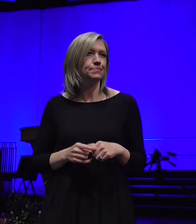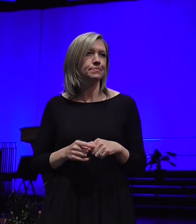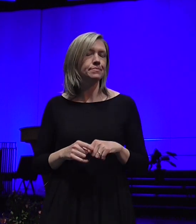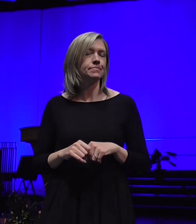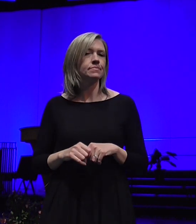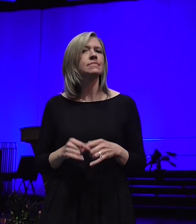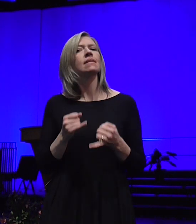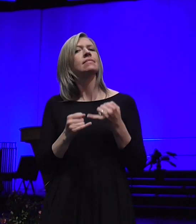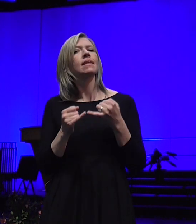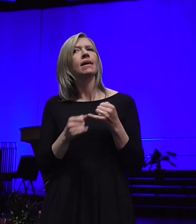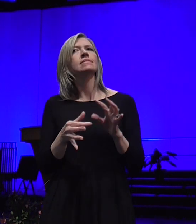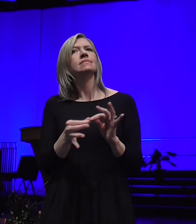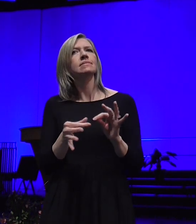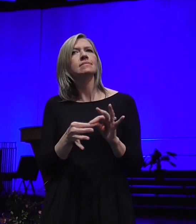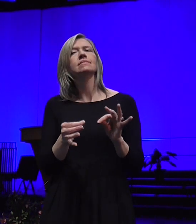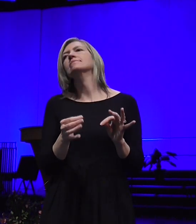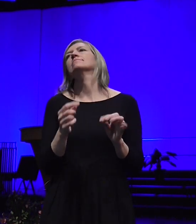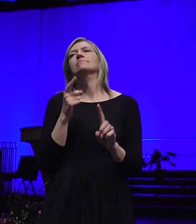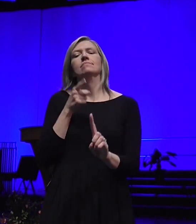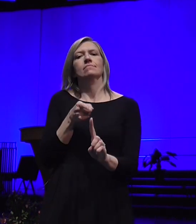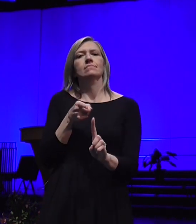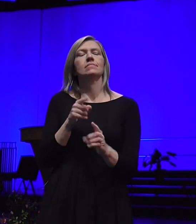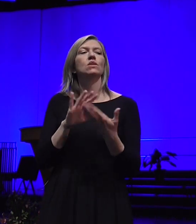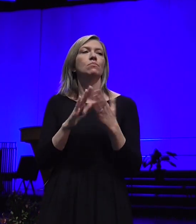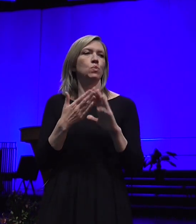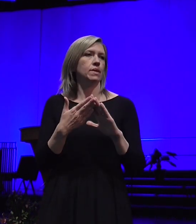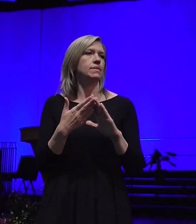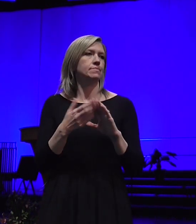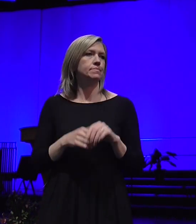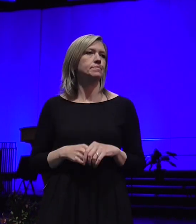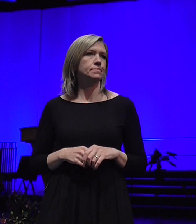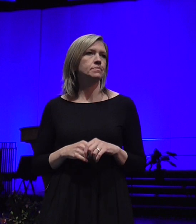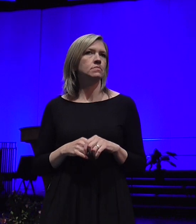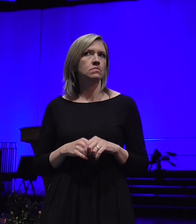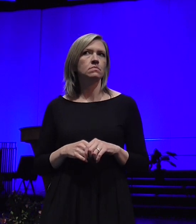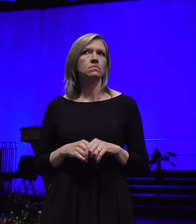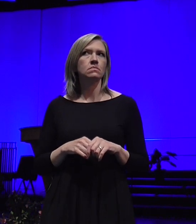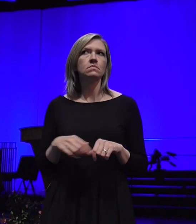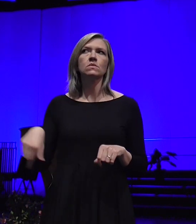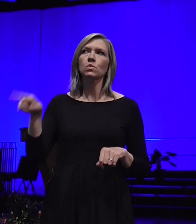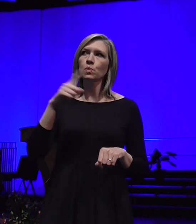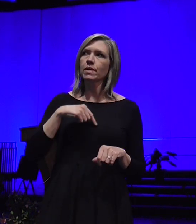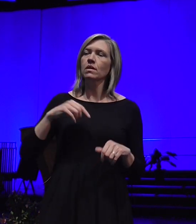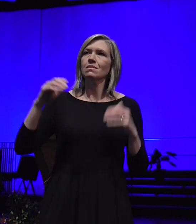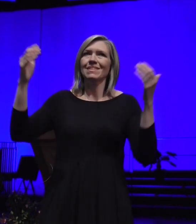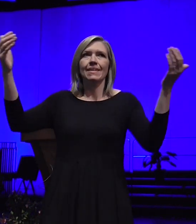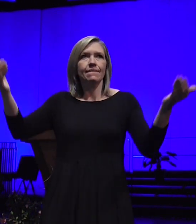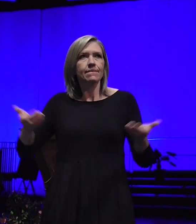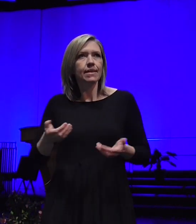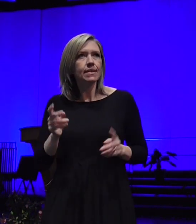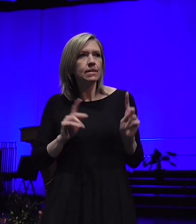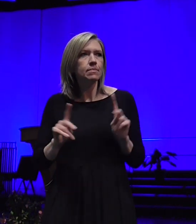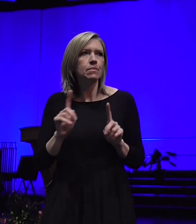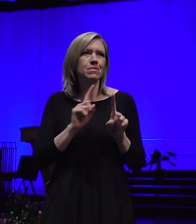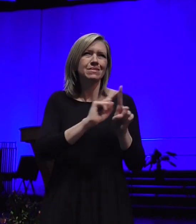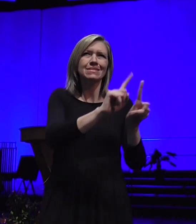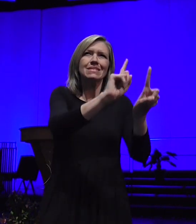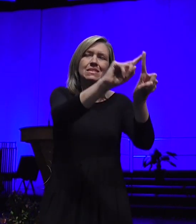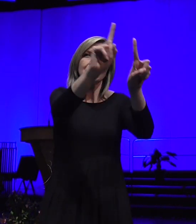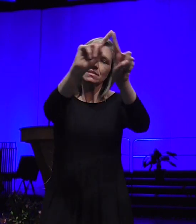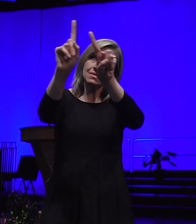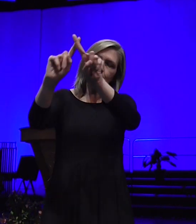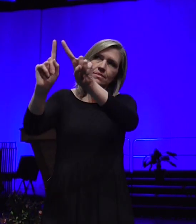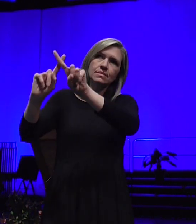The last thing I want to talk about is community. You know, we're inviting people from all different communities to be here